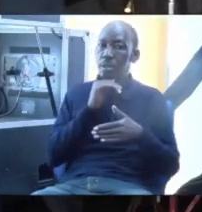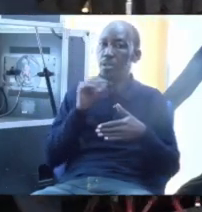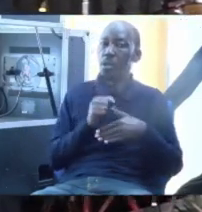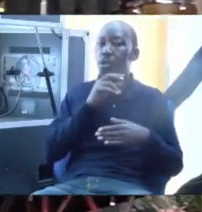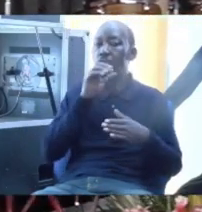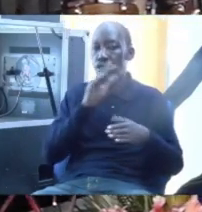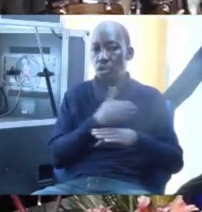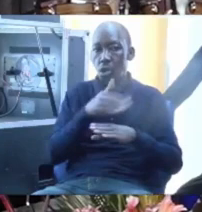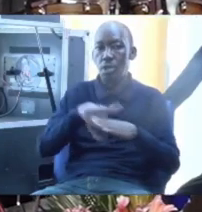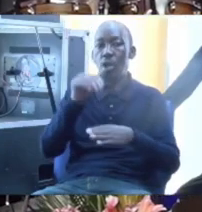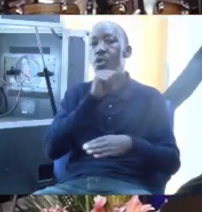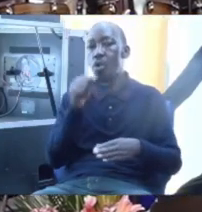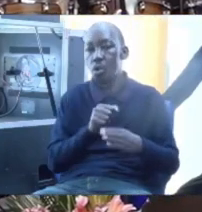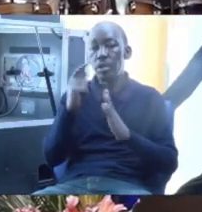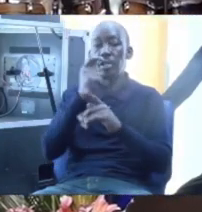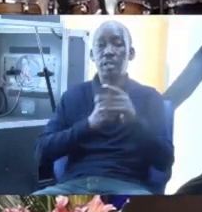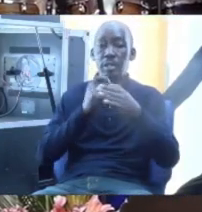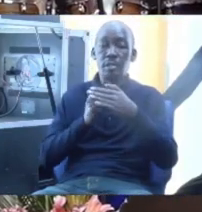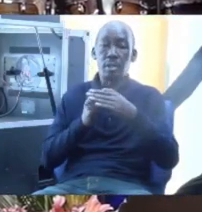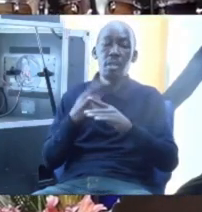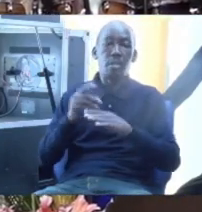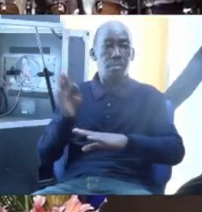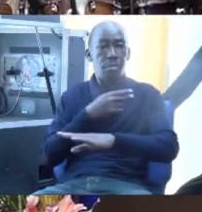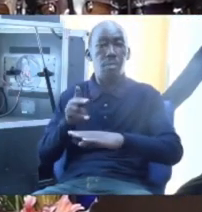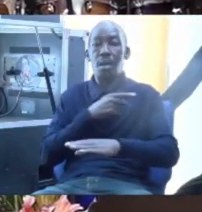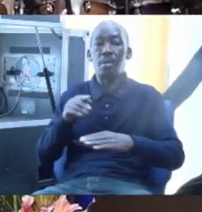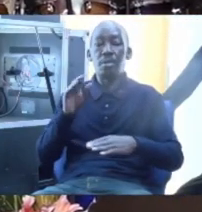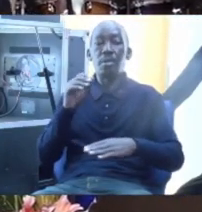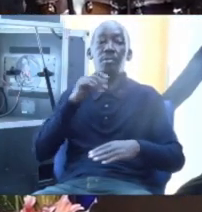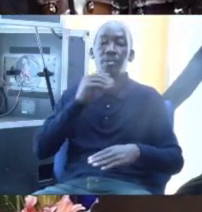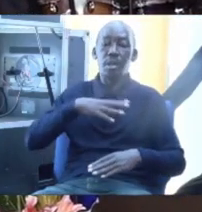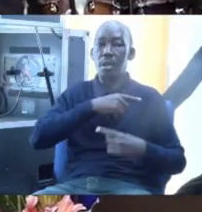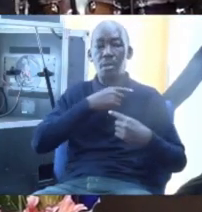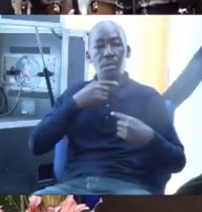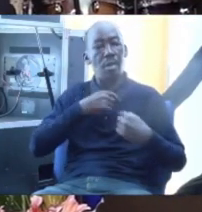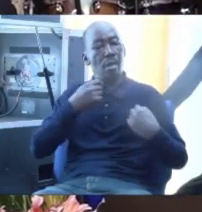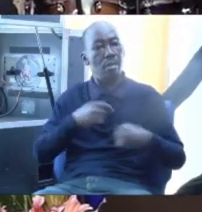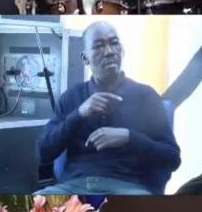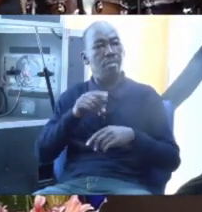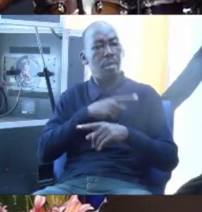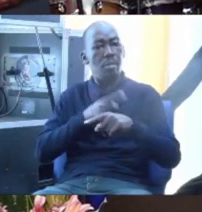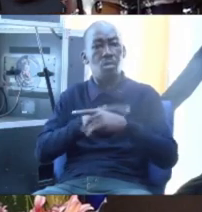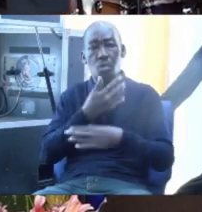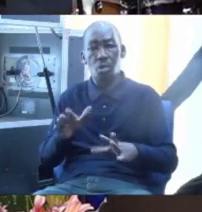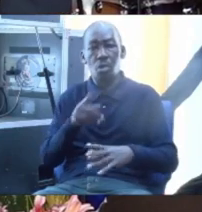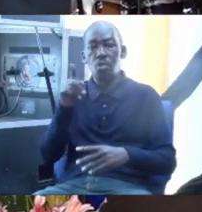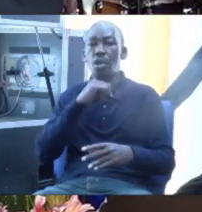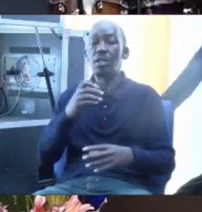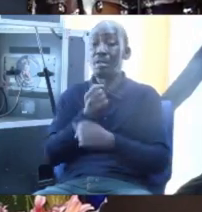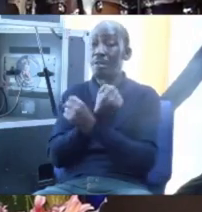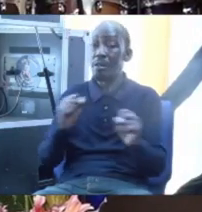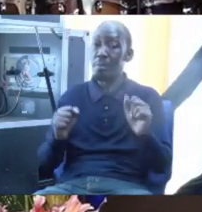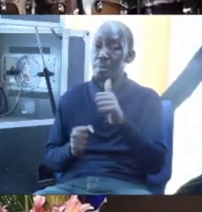Testament. The summer is ended. The harvest is gone. And you are not yet